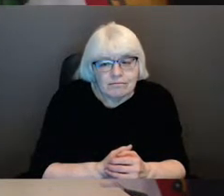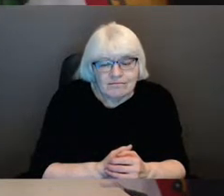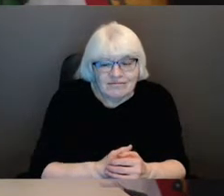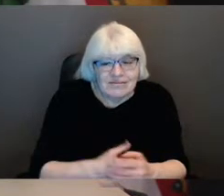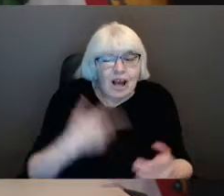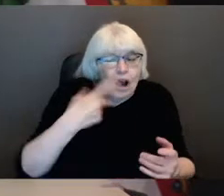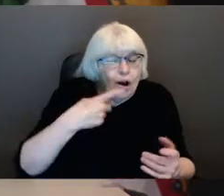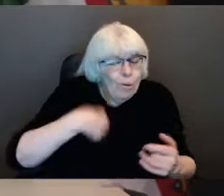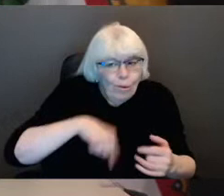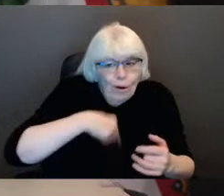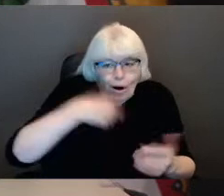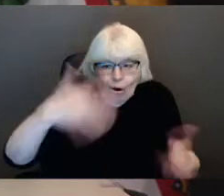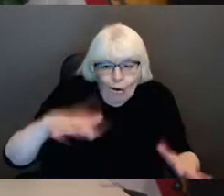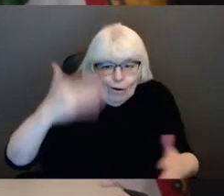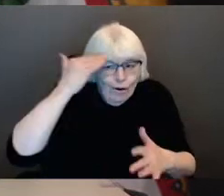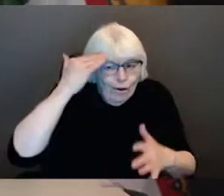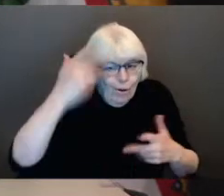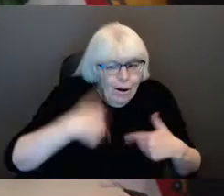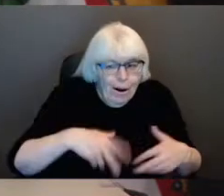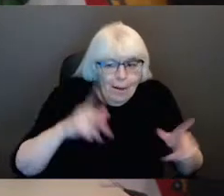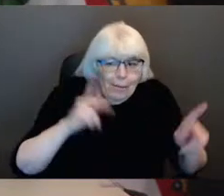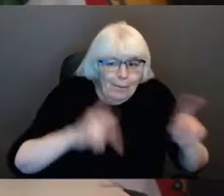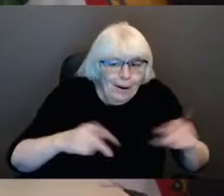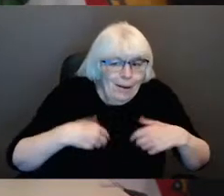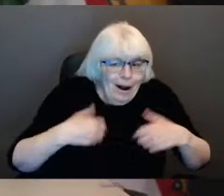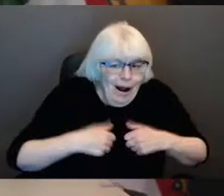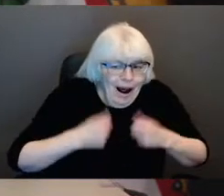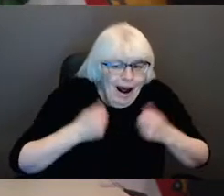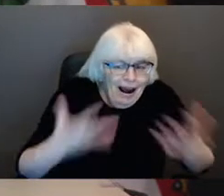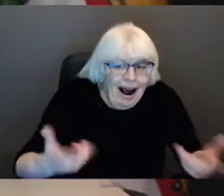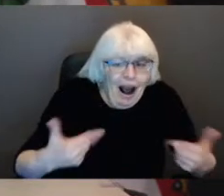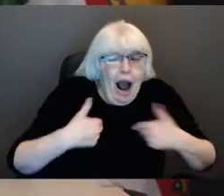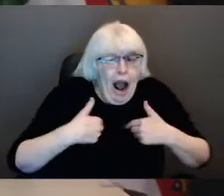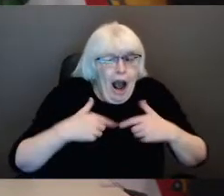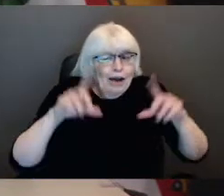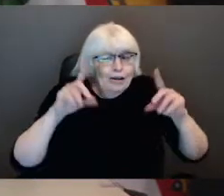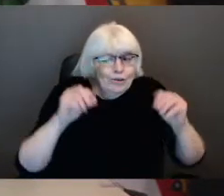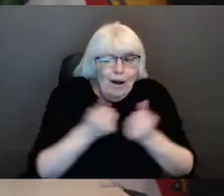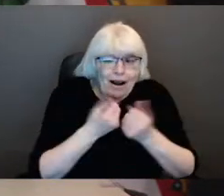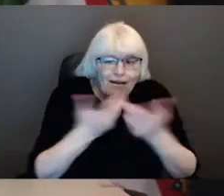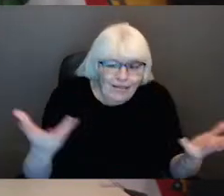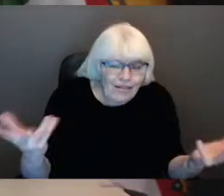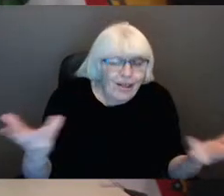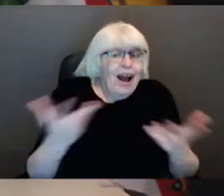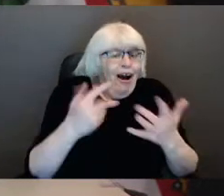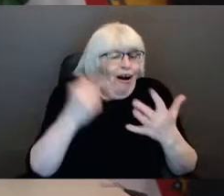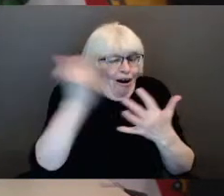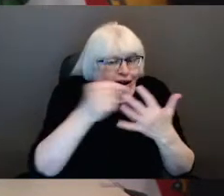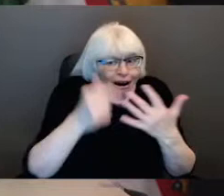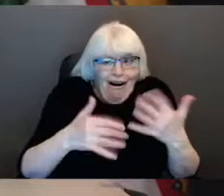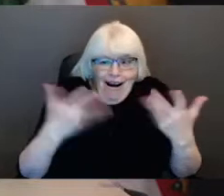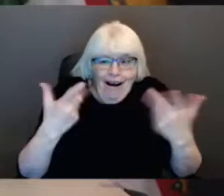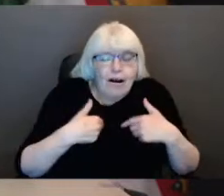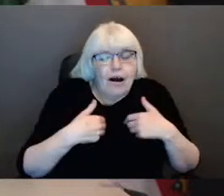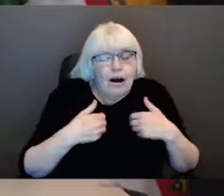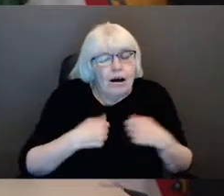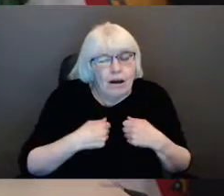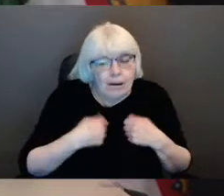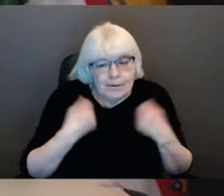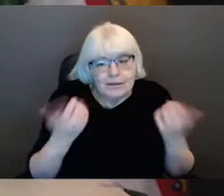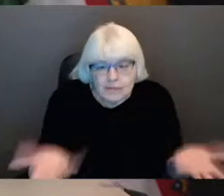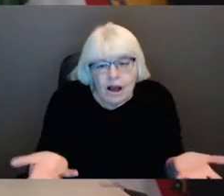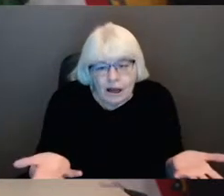person say to me, I've done everything I'm supposed to do and I want to be done with it. So we understand all of that. So, look, I